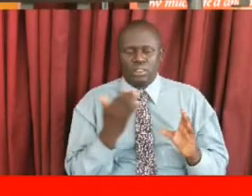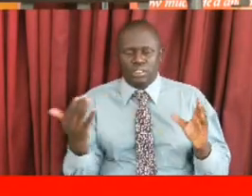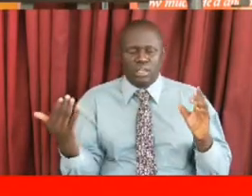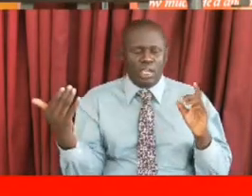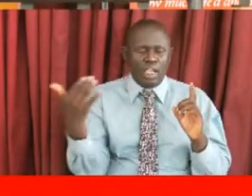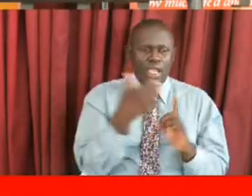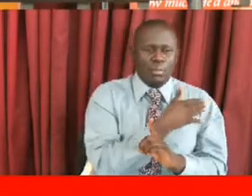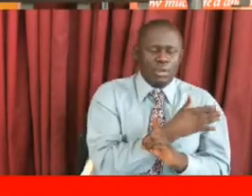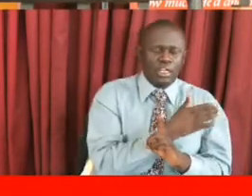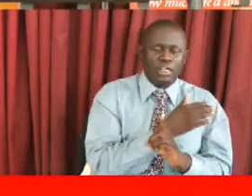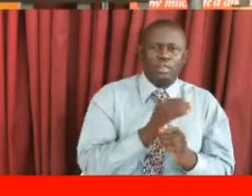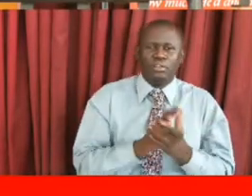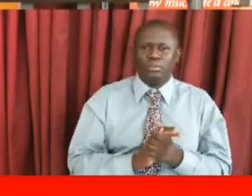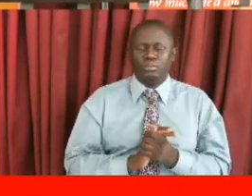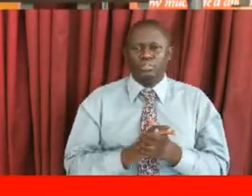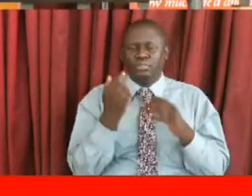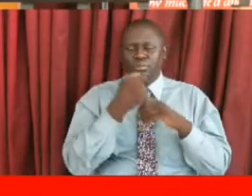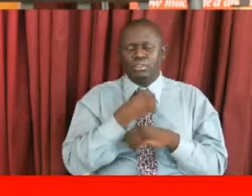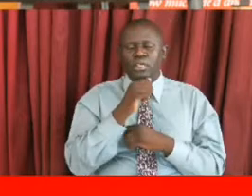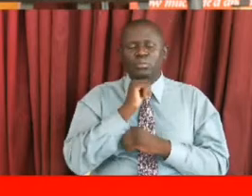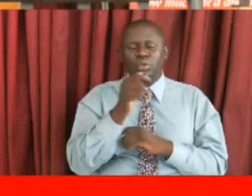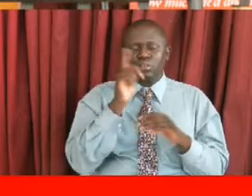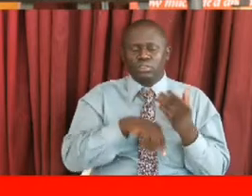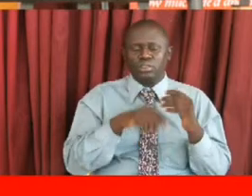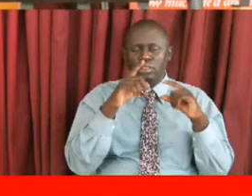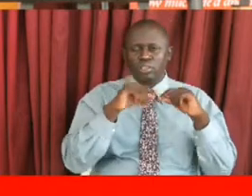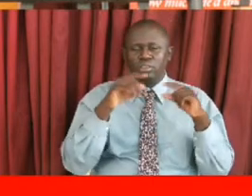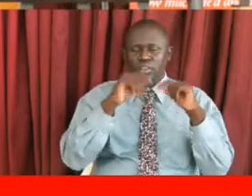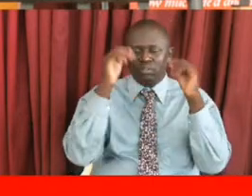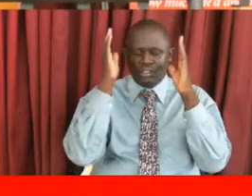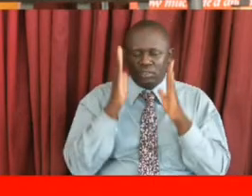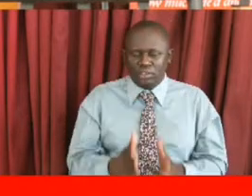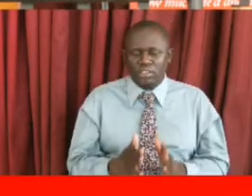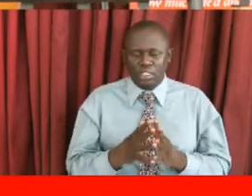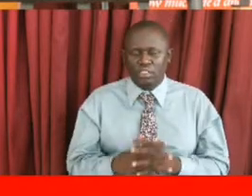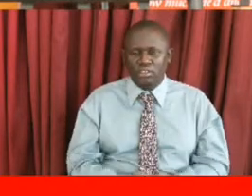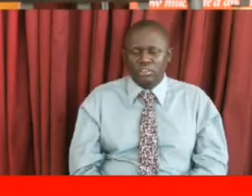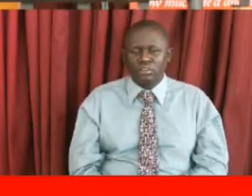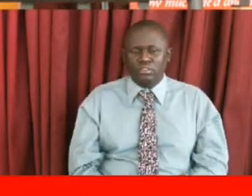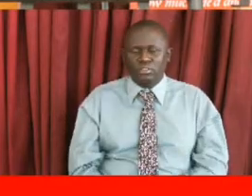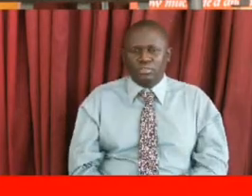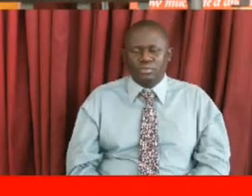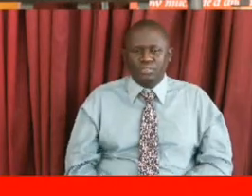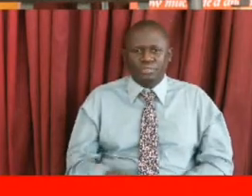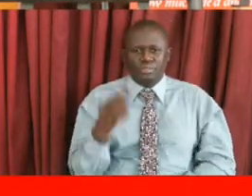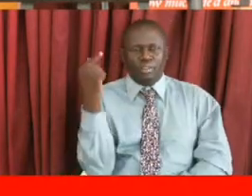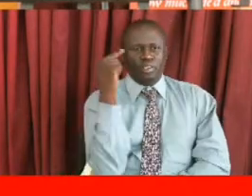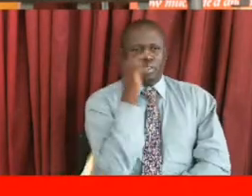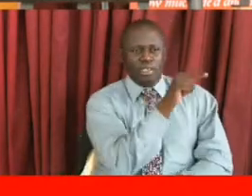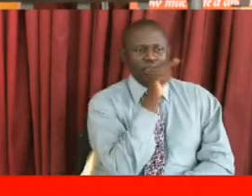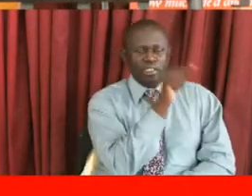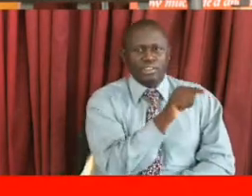messenger I am not the messenger he is the